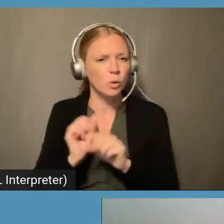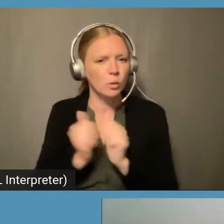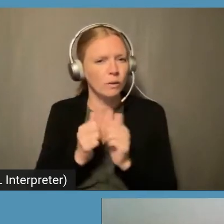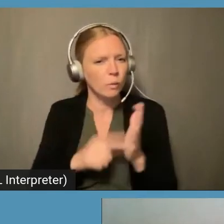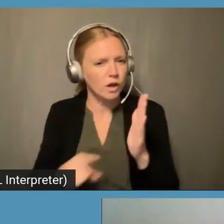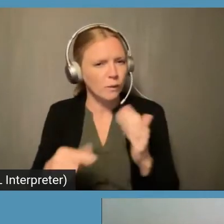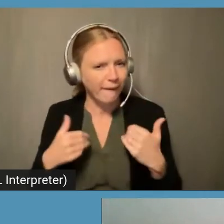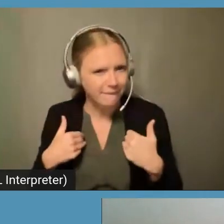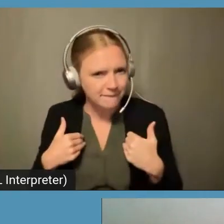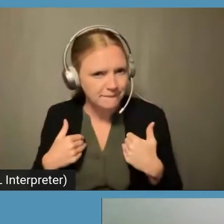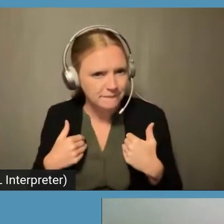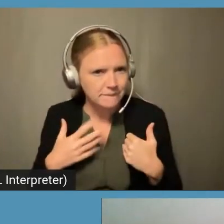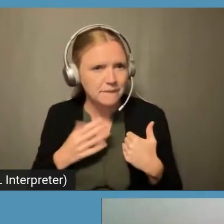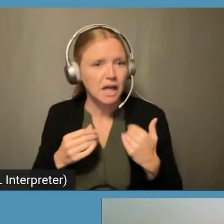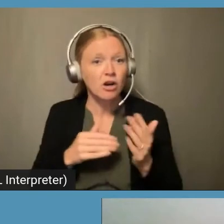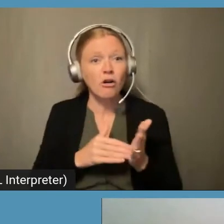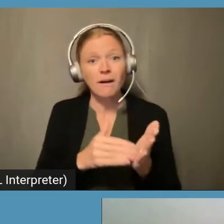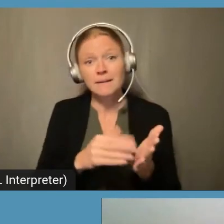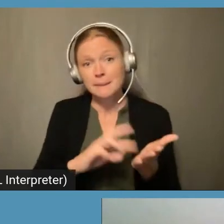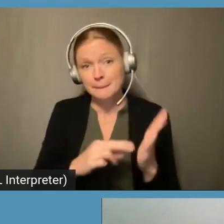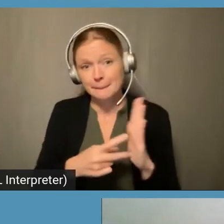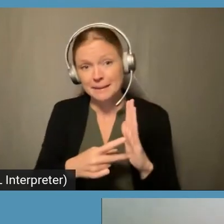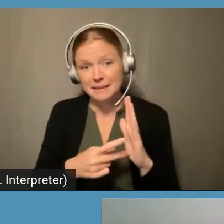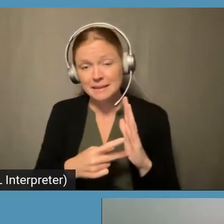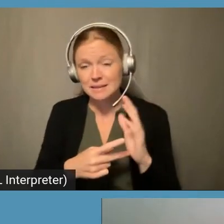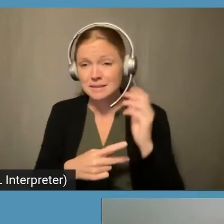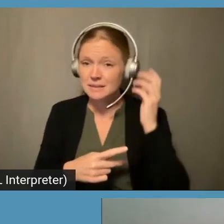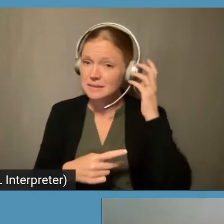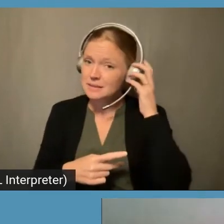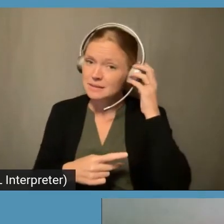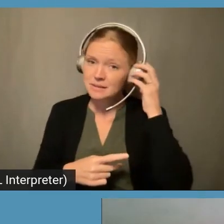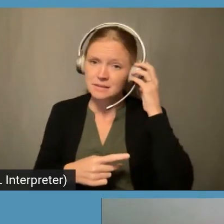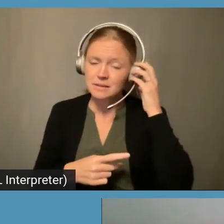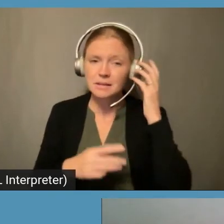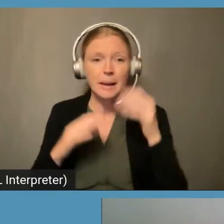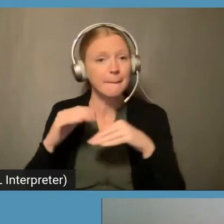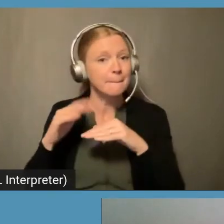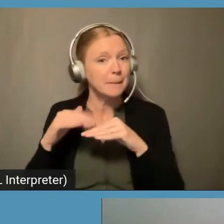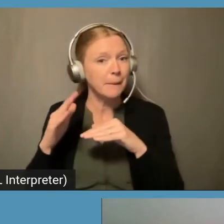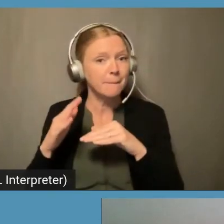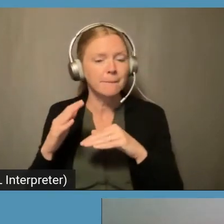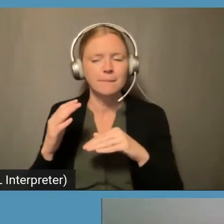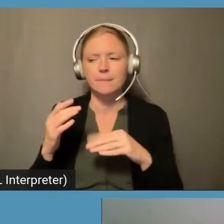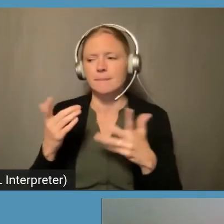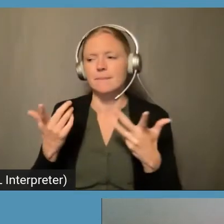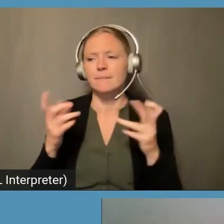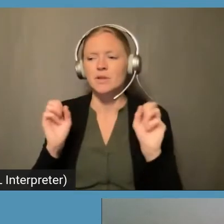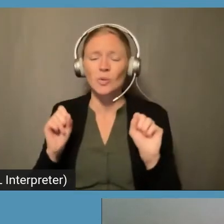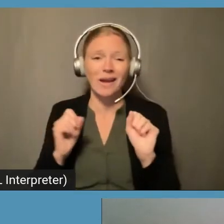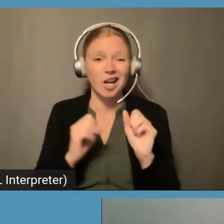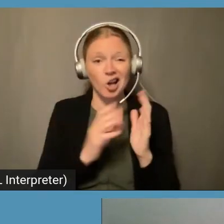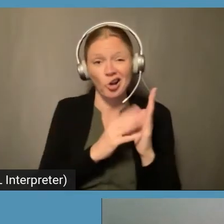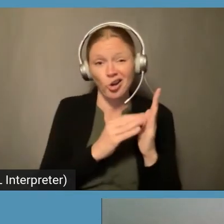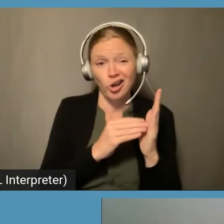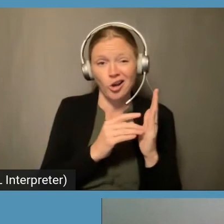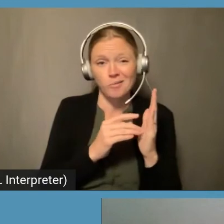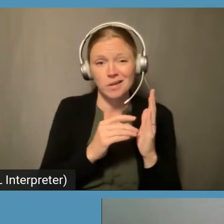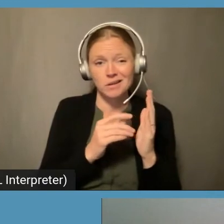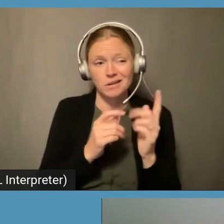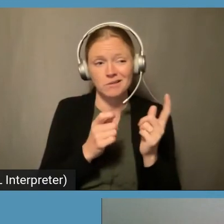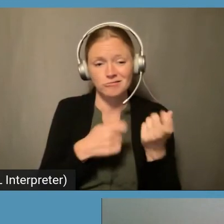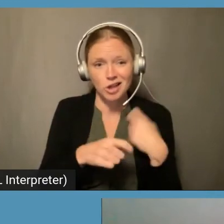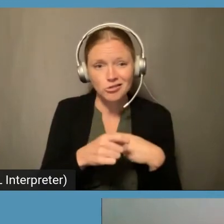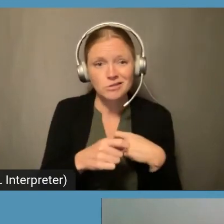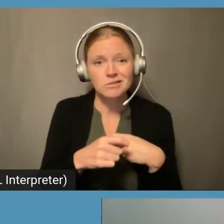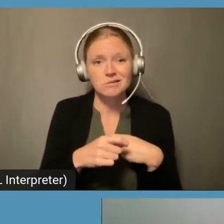have. And often that means you, at the minimum, probably have the ability to make copy changes, image changes.